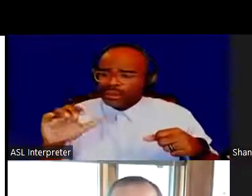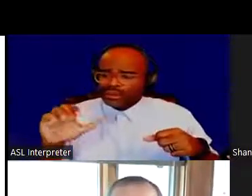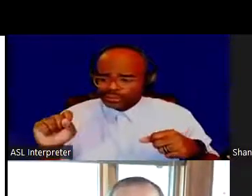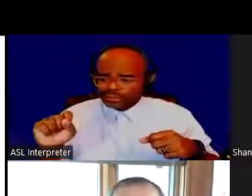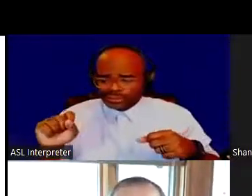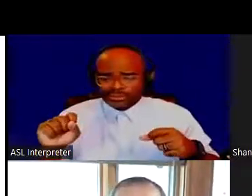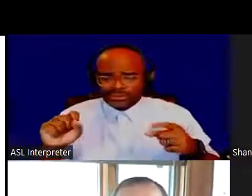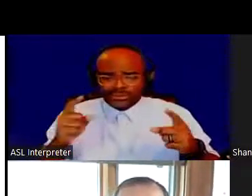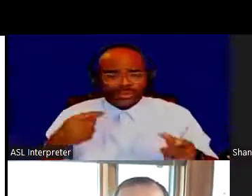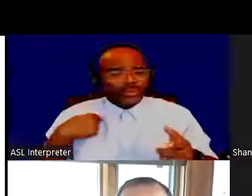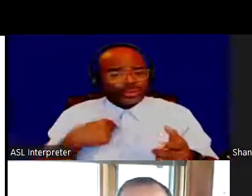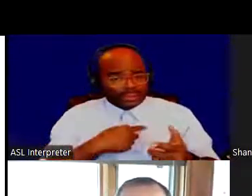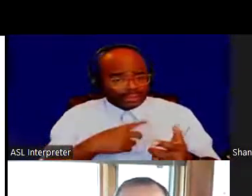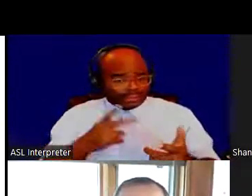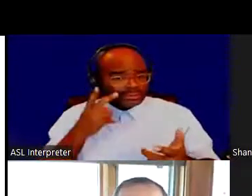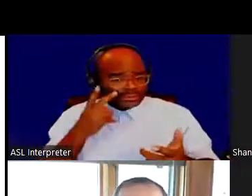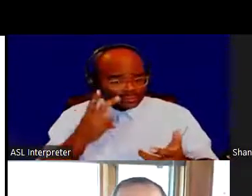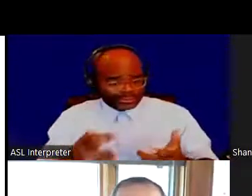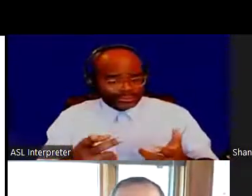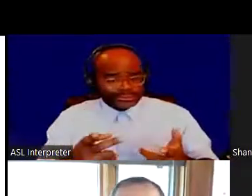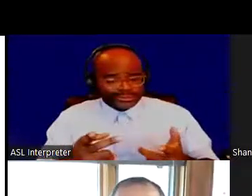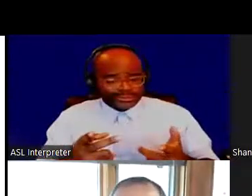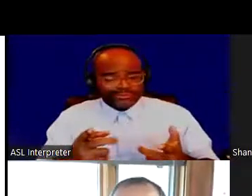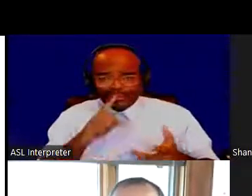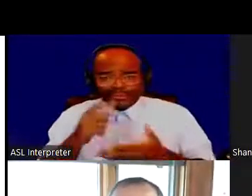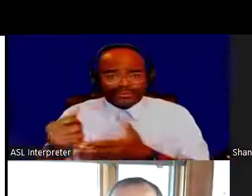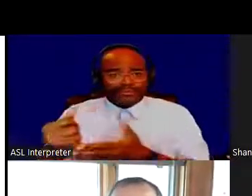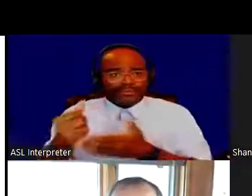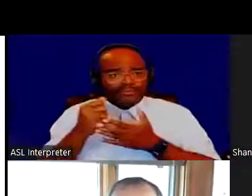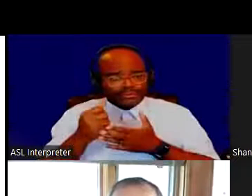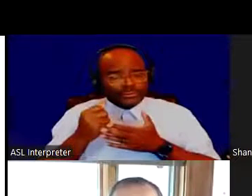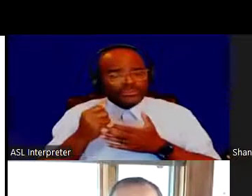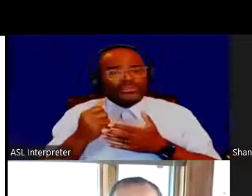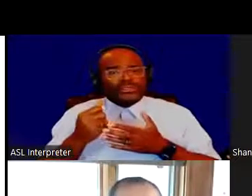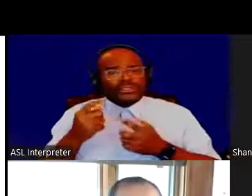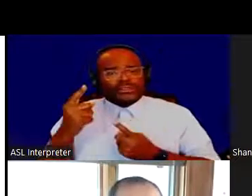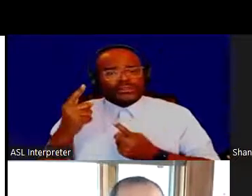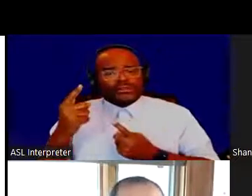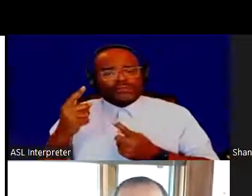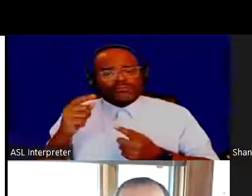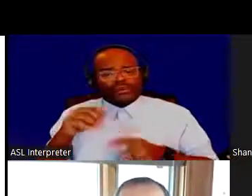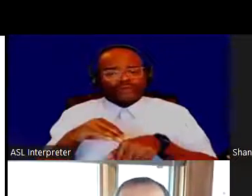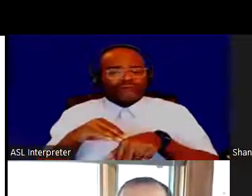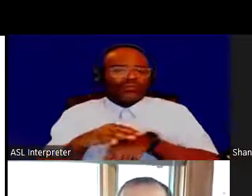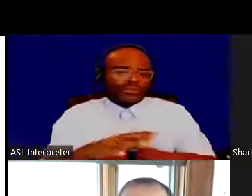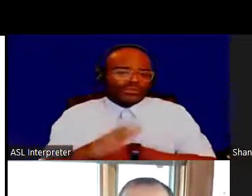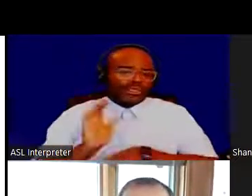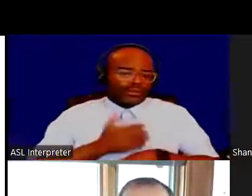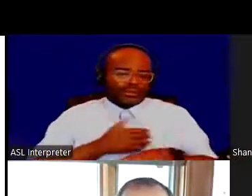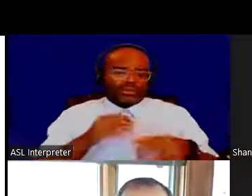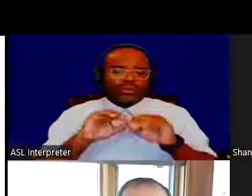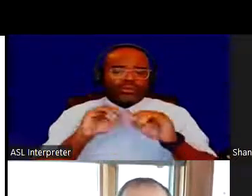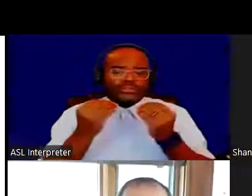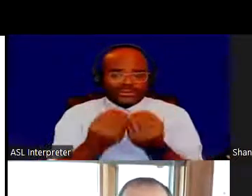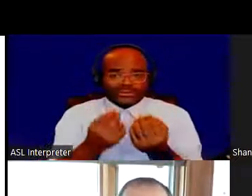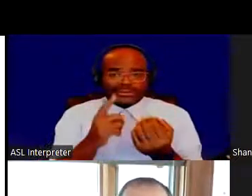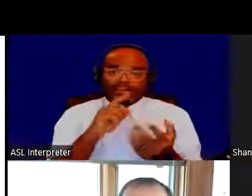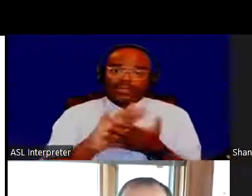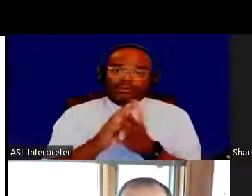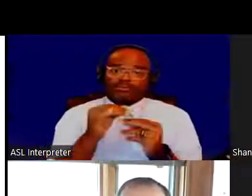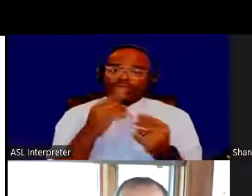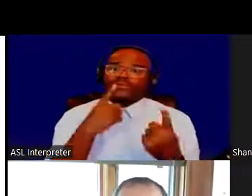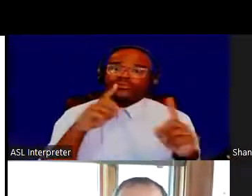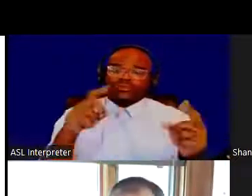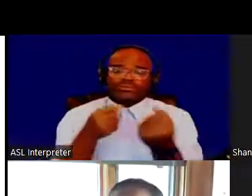And that were kind of instrumental to shaping how our organization decided we could be most useful in helping